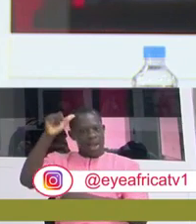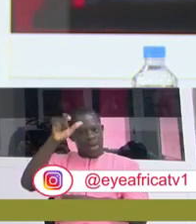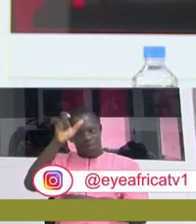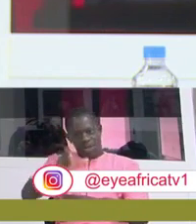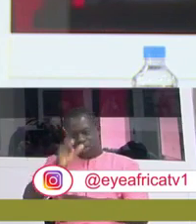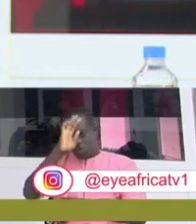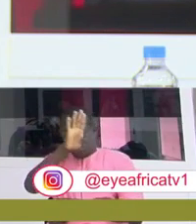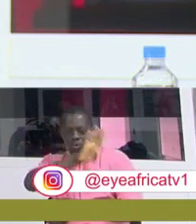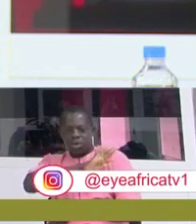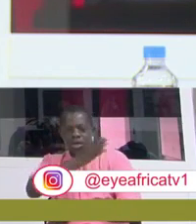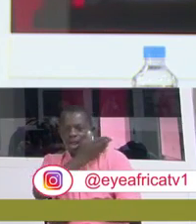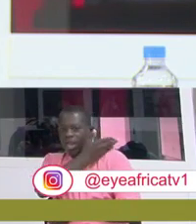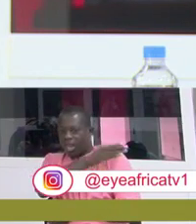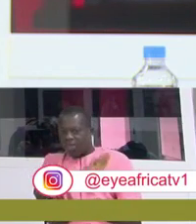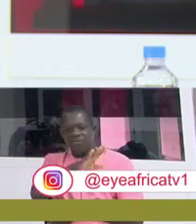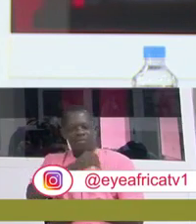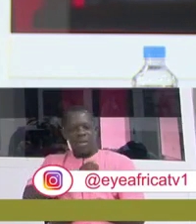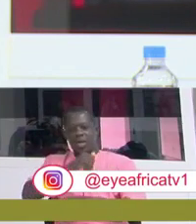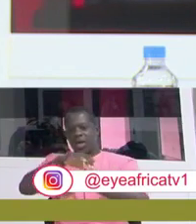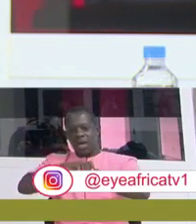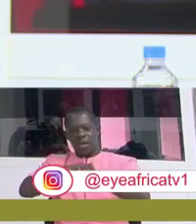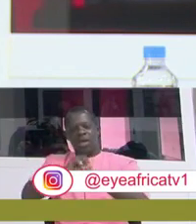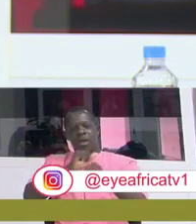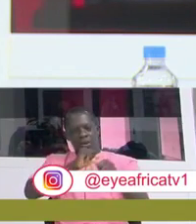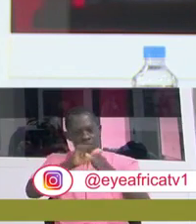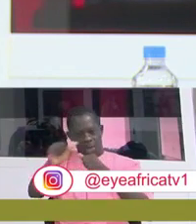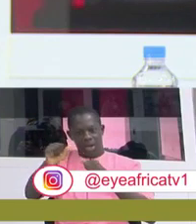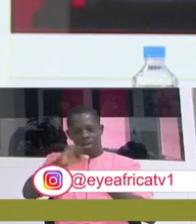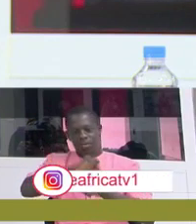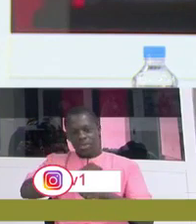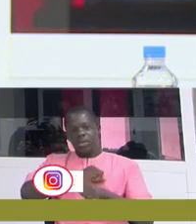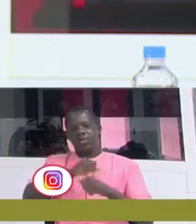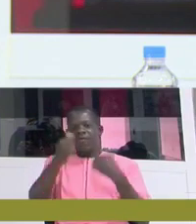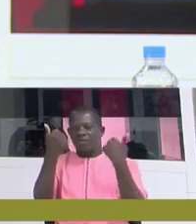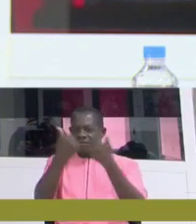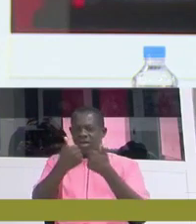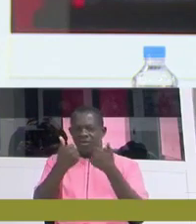senior, leave my hand. And